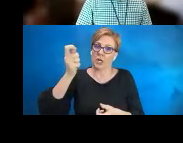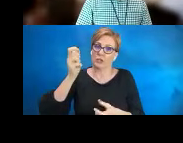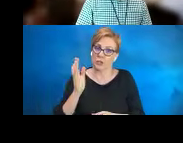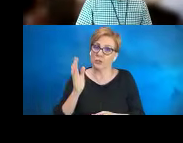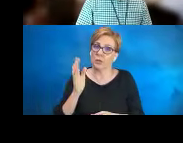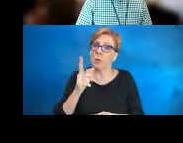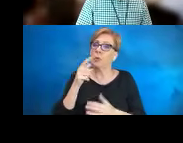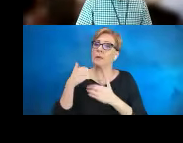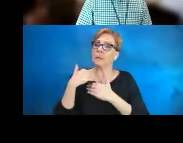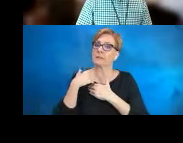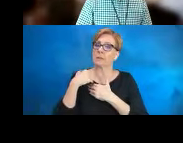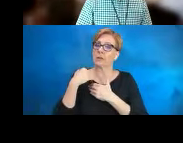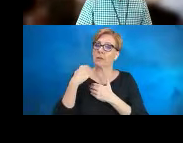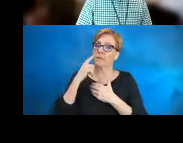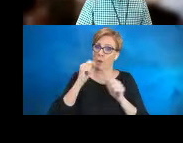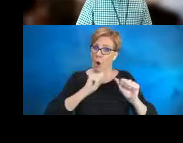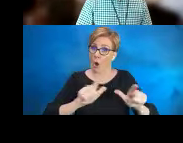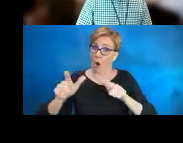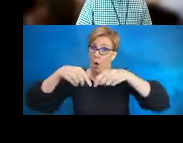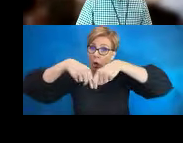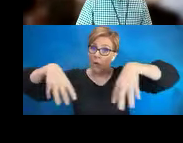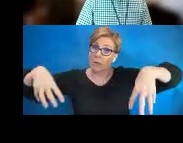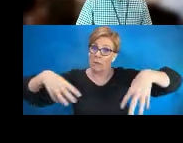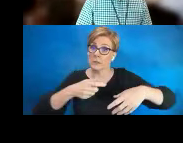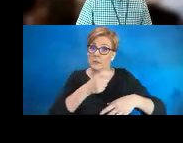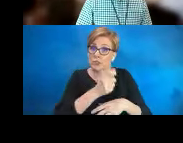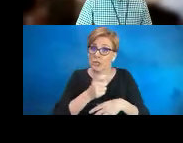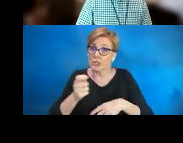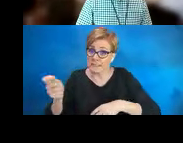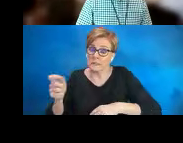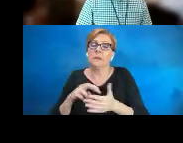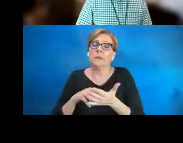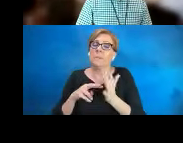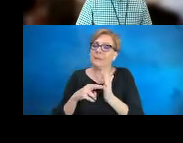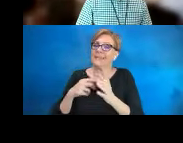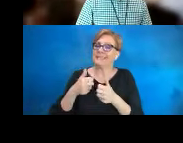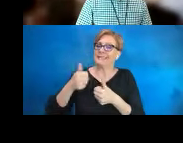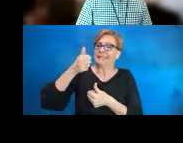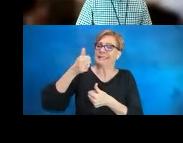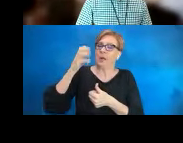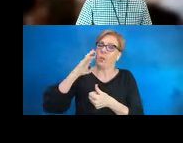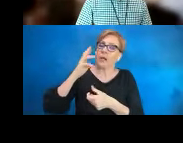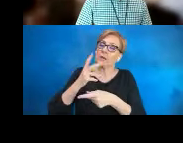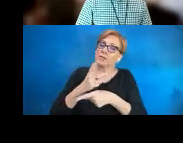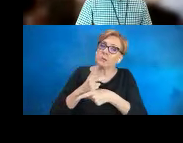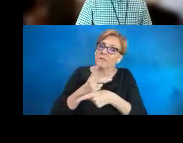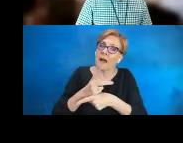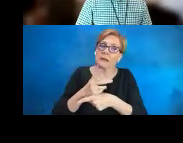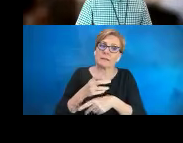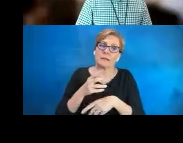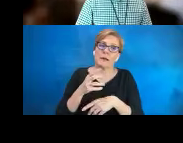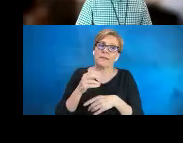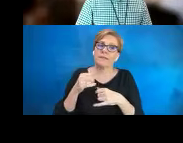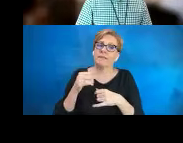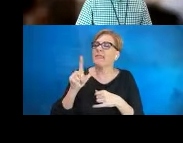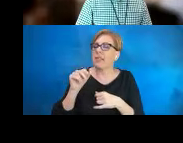the office. They supervise the rest of the line administrative law judges, or ALJs. The chief